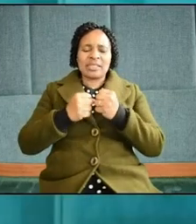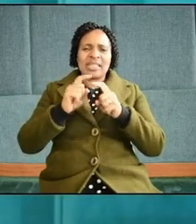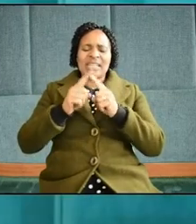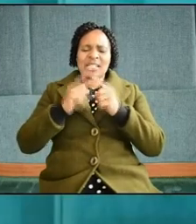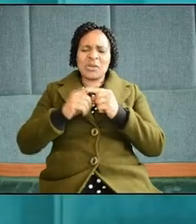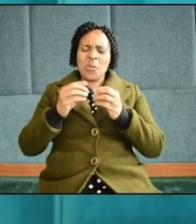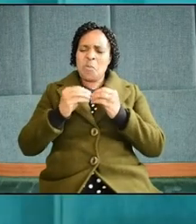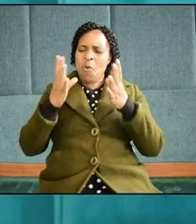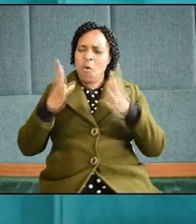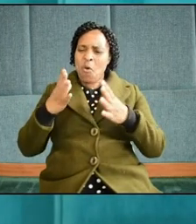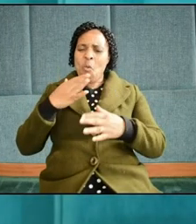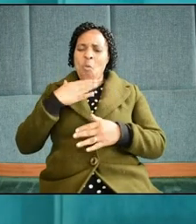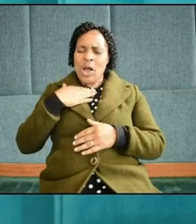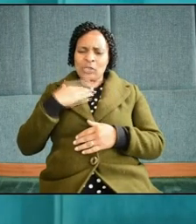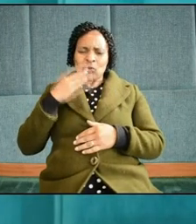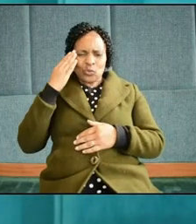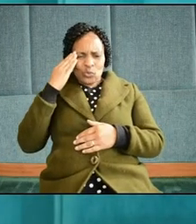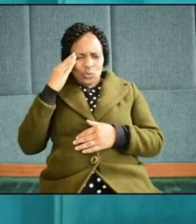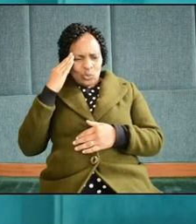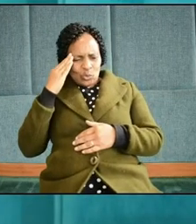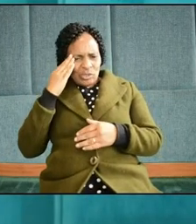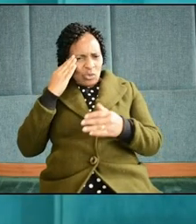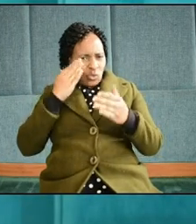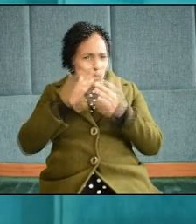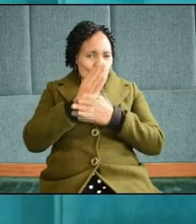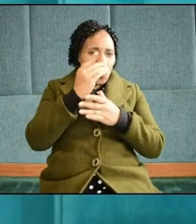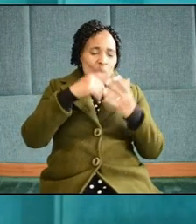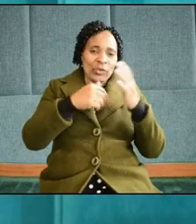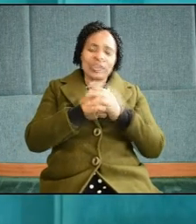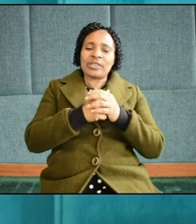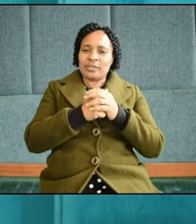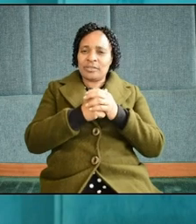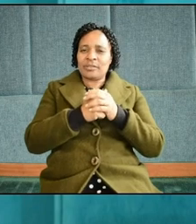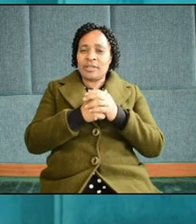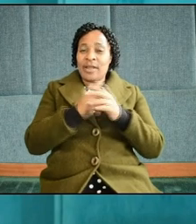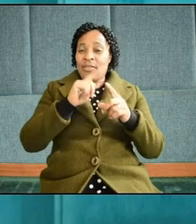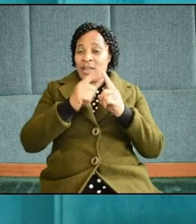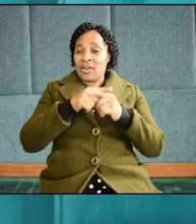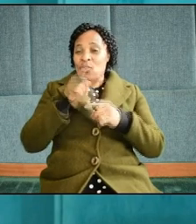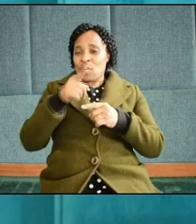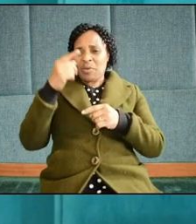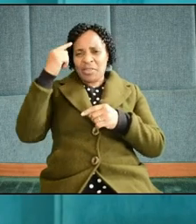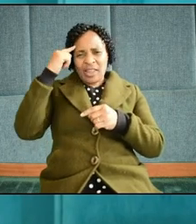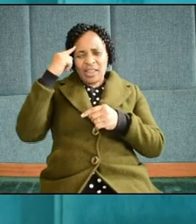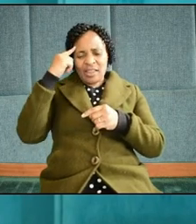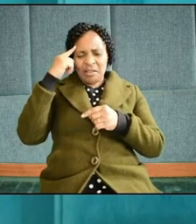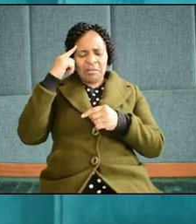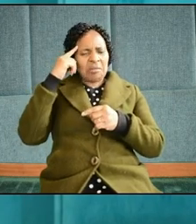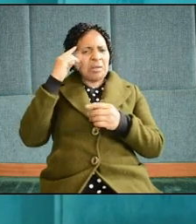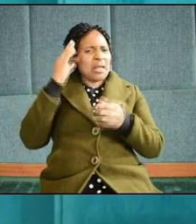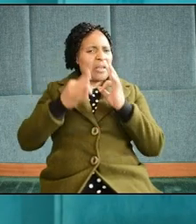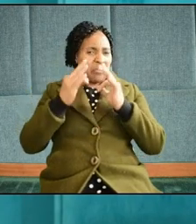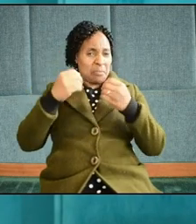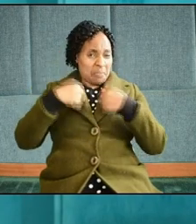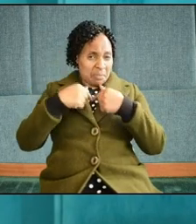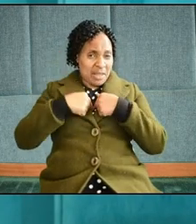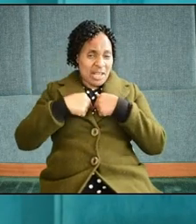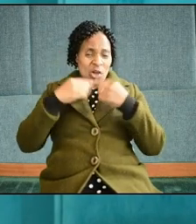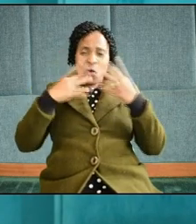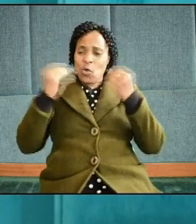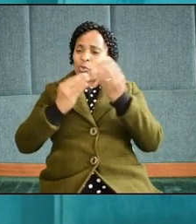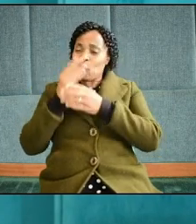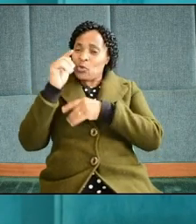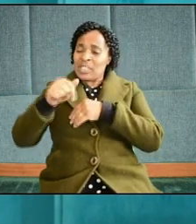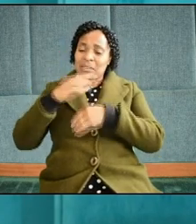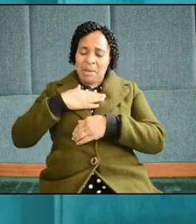more eager to go through this and have a breakthrough, and you'd be thinking of it as, if I can go through this, that